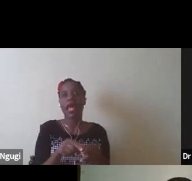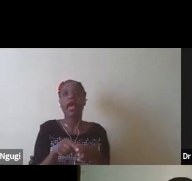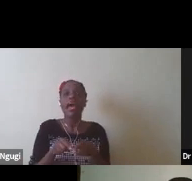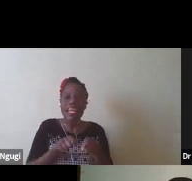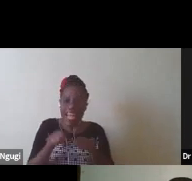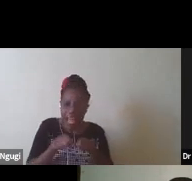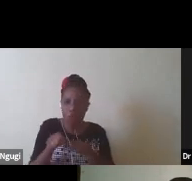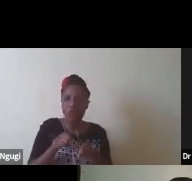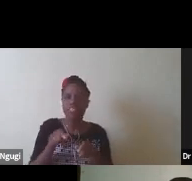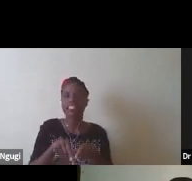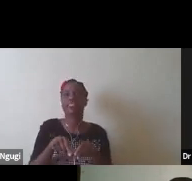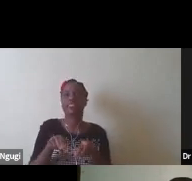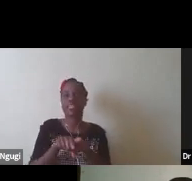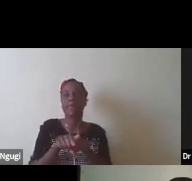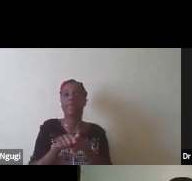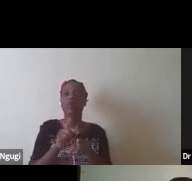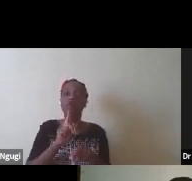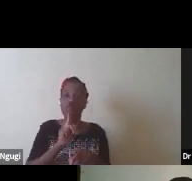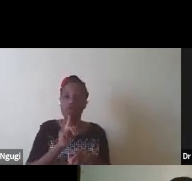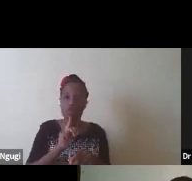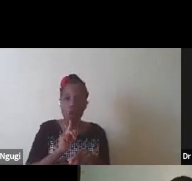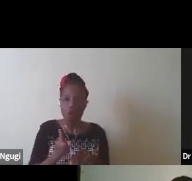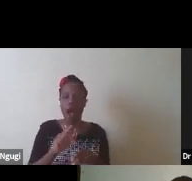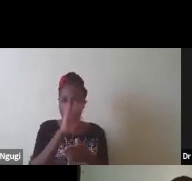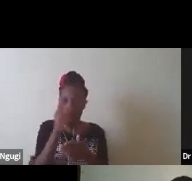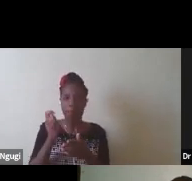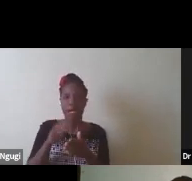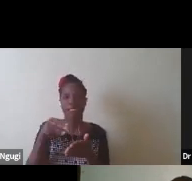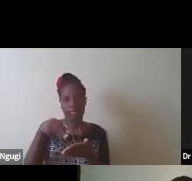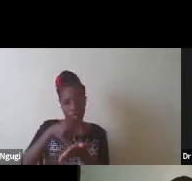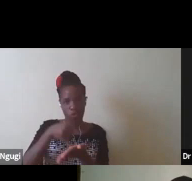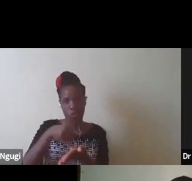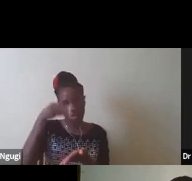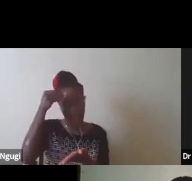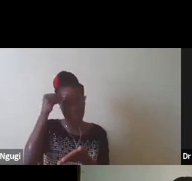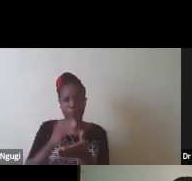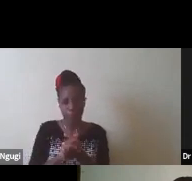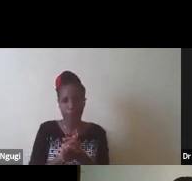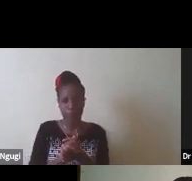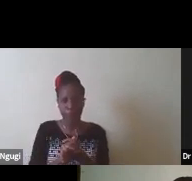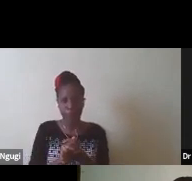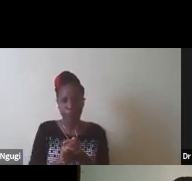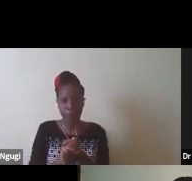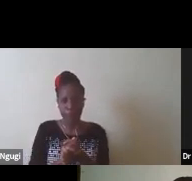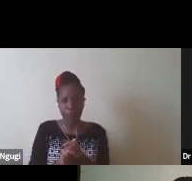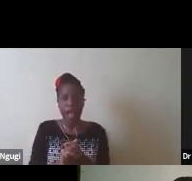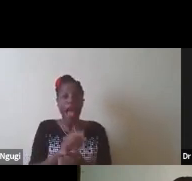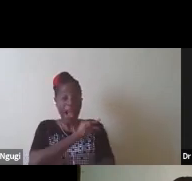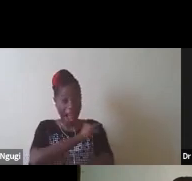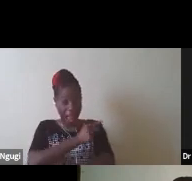part of their lectures. So that one is very important. Then in the second cycle schools also, we get them to